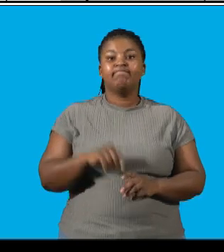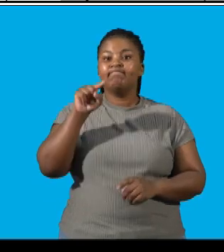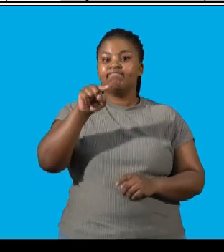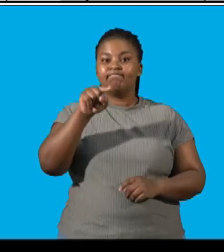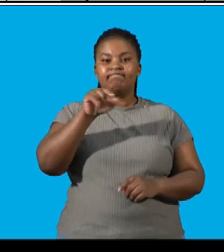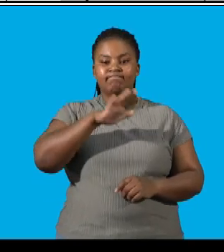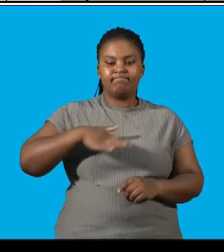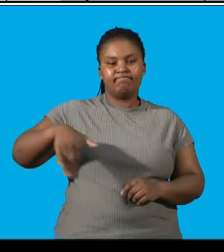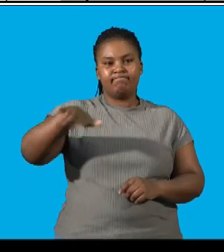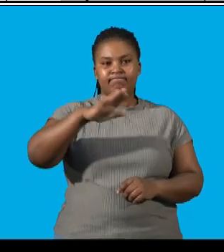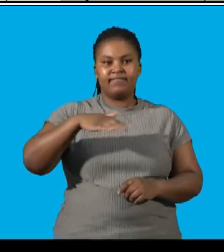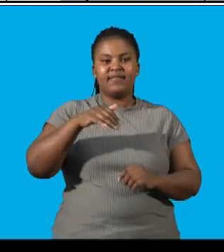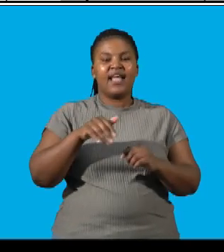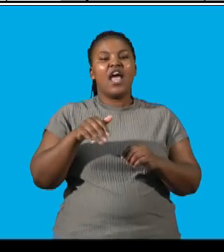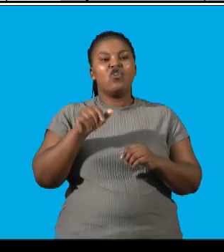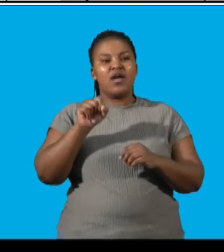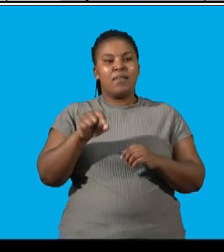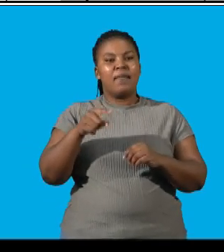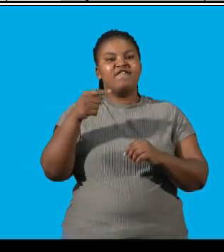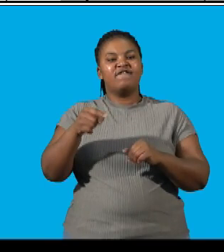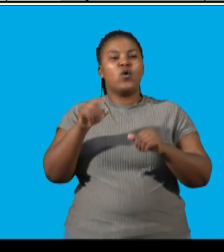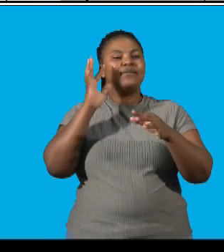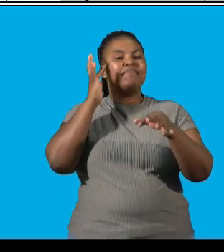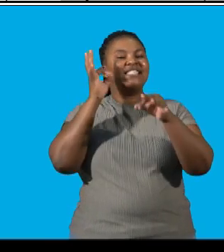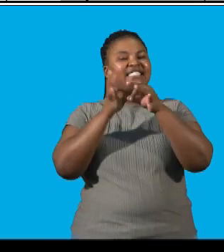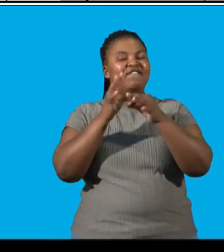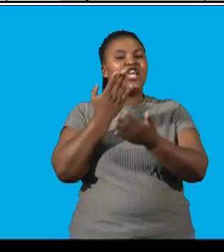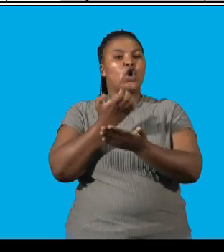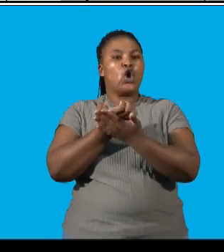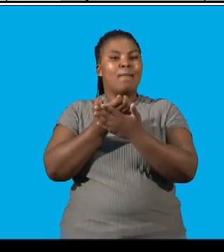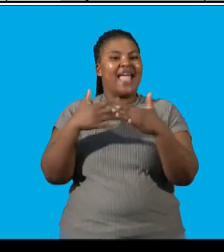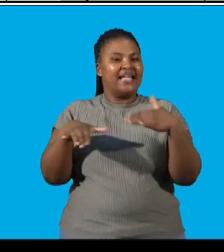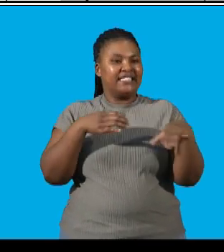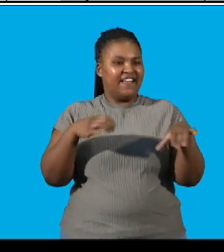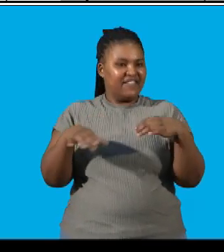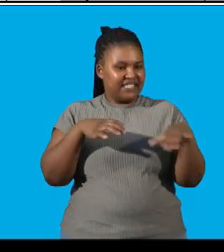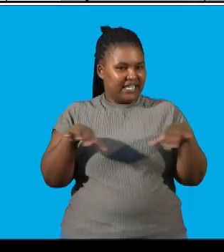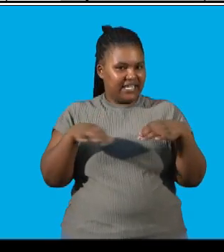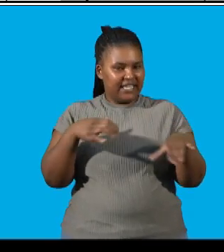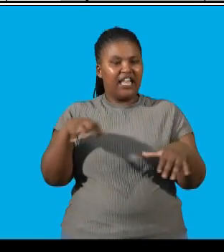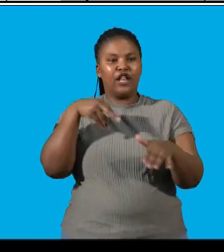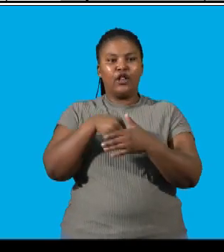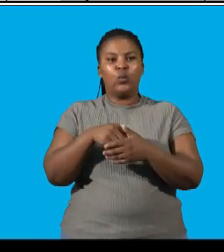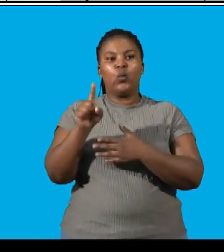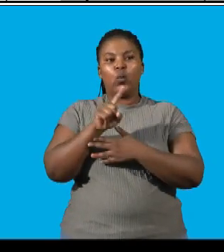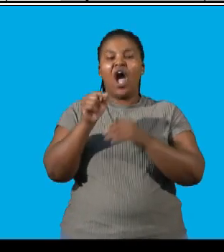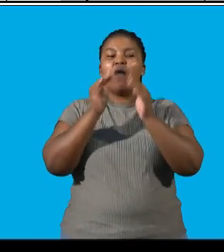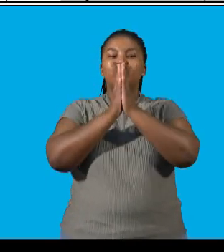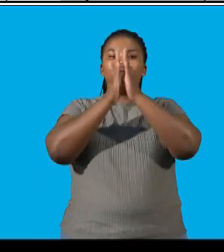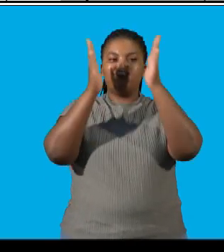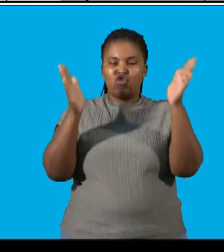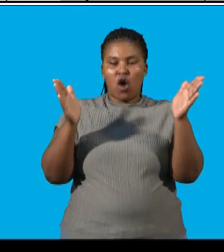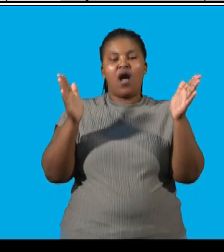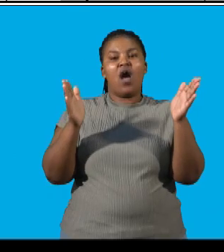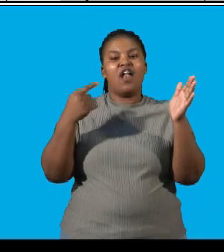This is a geographically demarcated area for specific economic activities, and it includes a